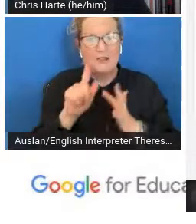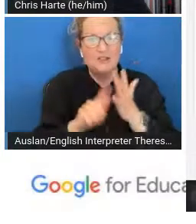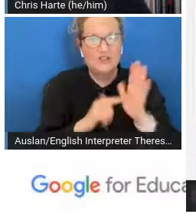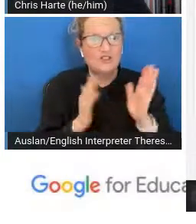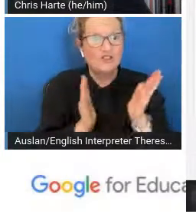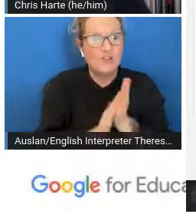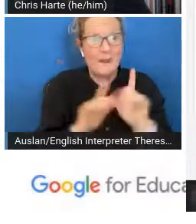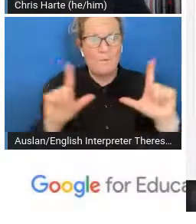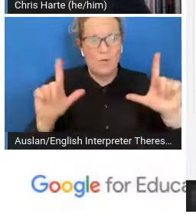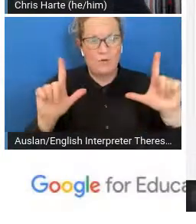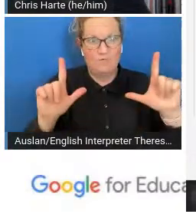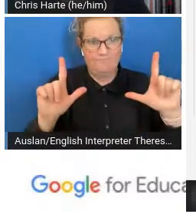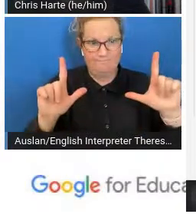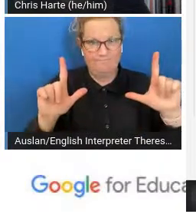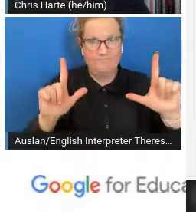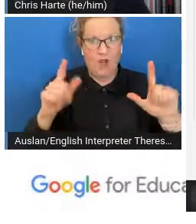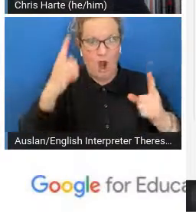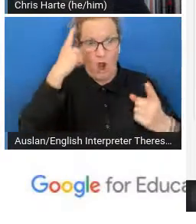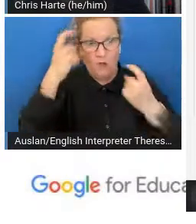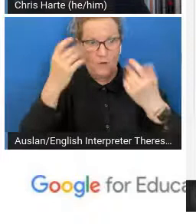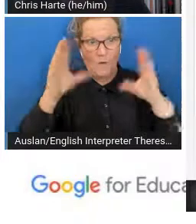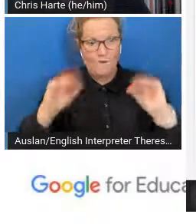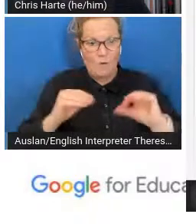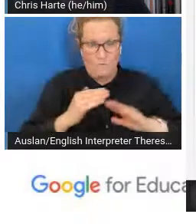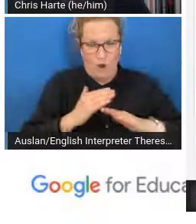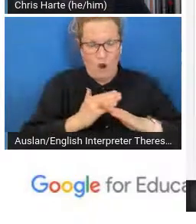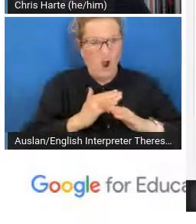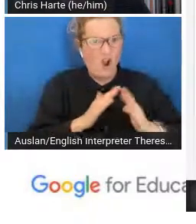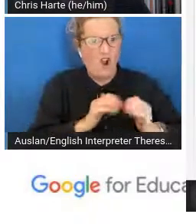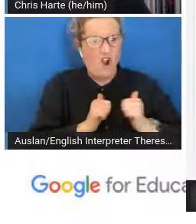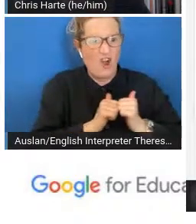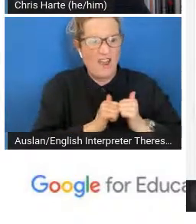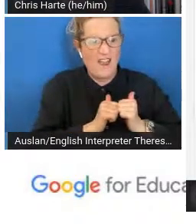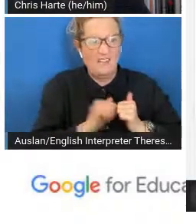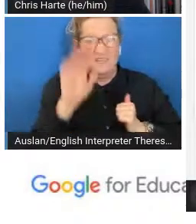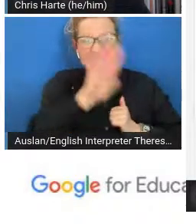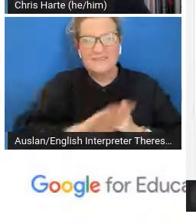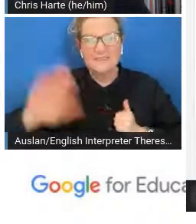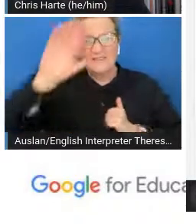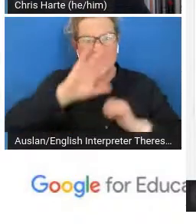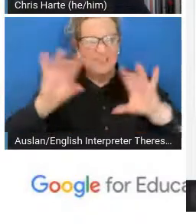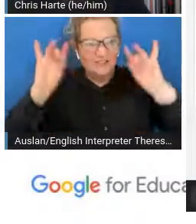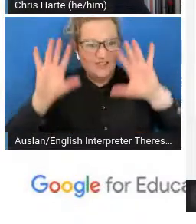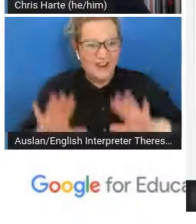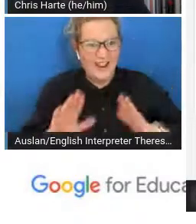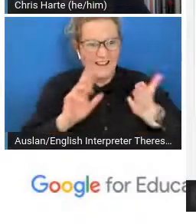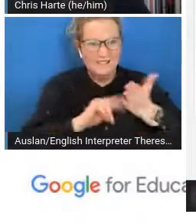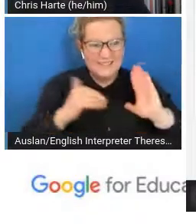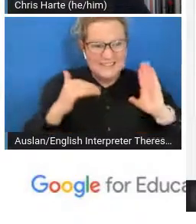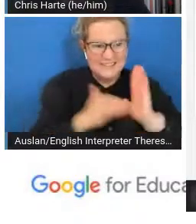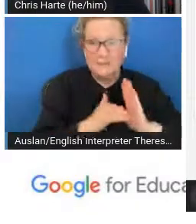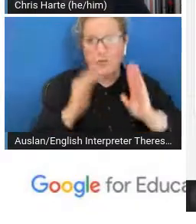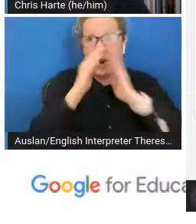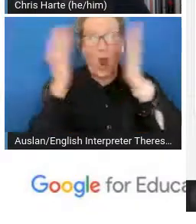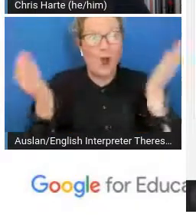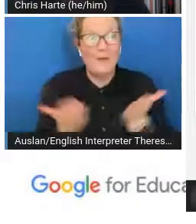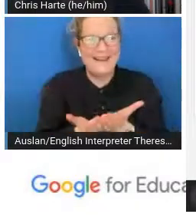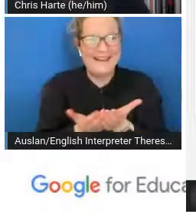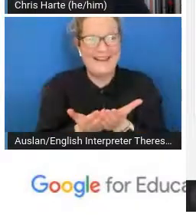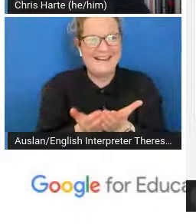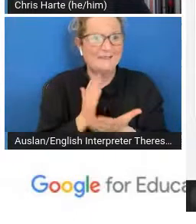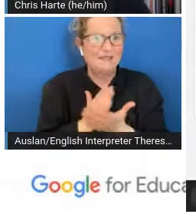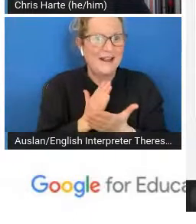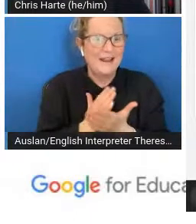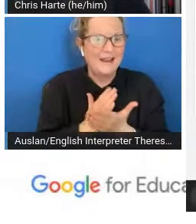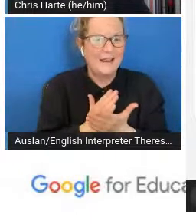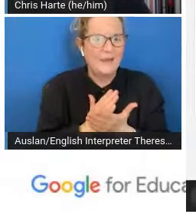these ideas from colleagues across Australia, across New Zealand, across the world potentially, of some challenges and some ways